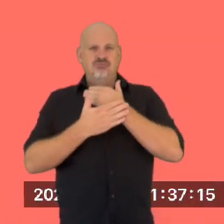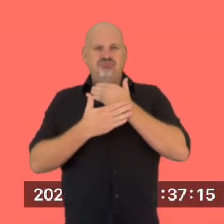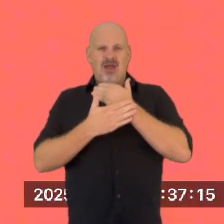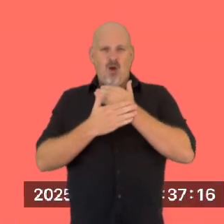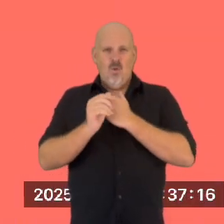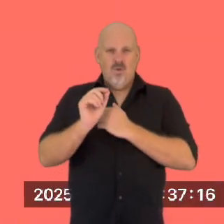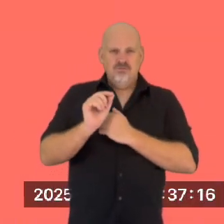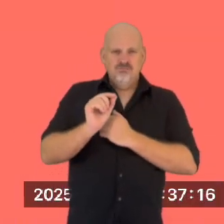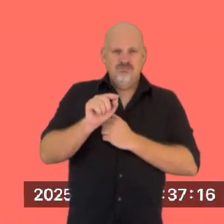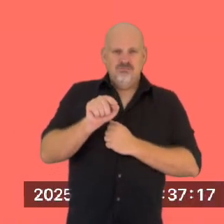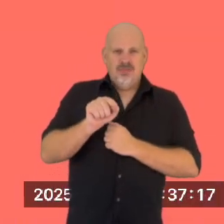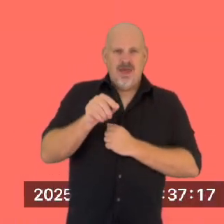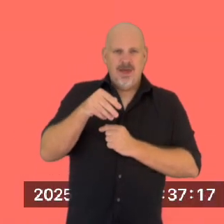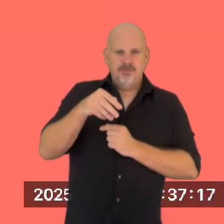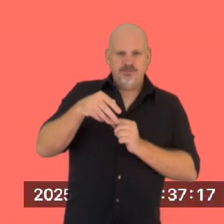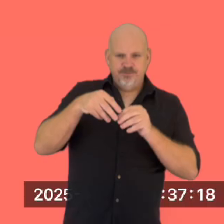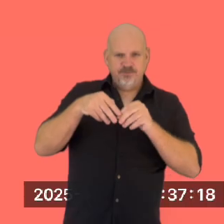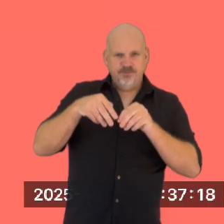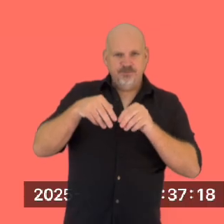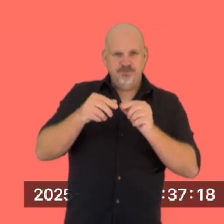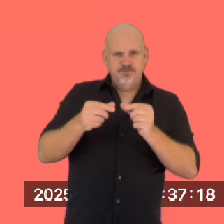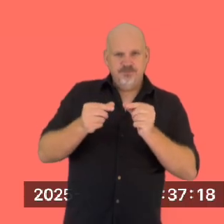bit of a darker brown for the thorns.